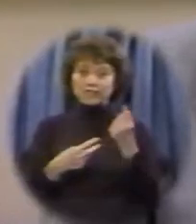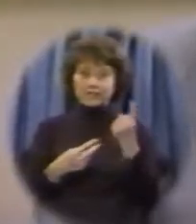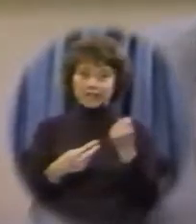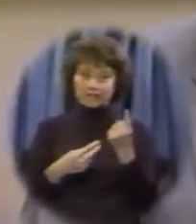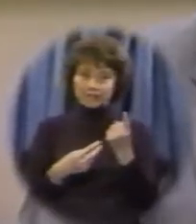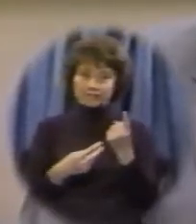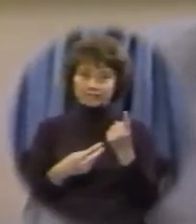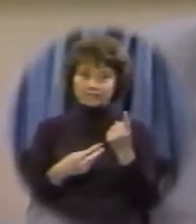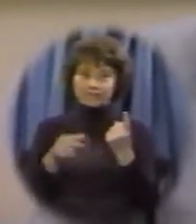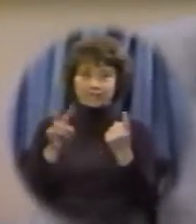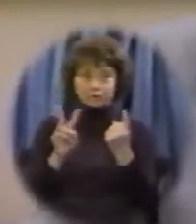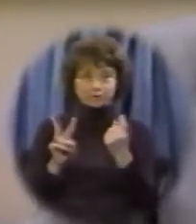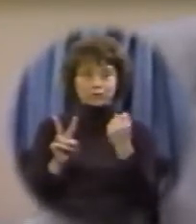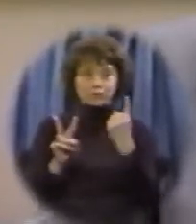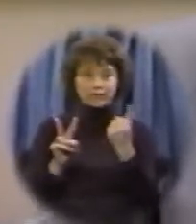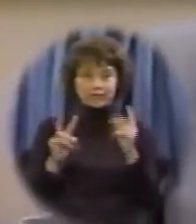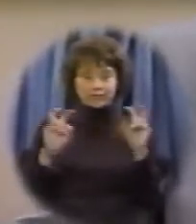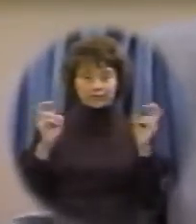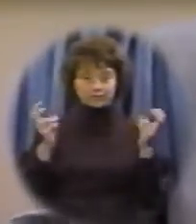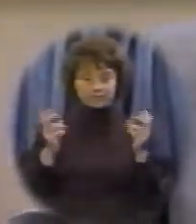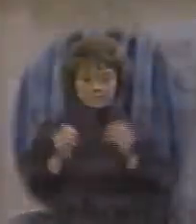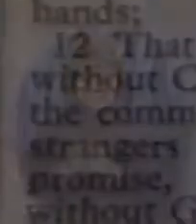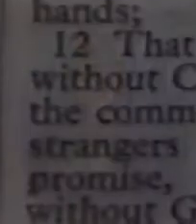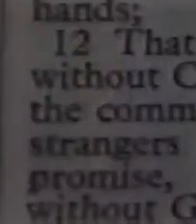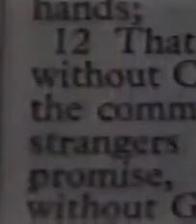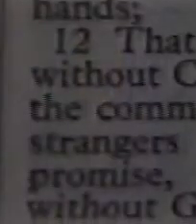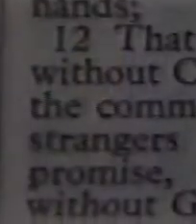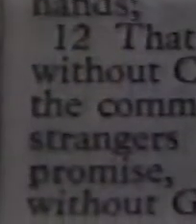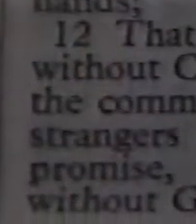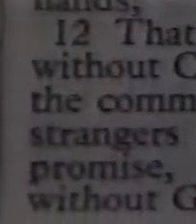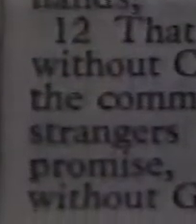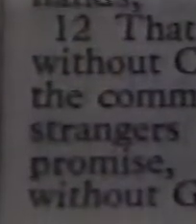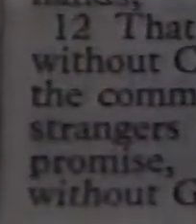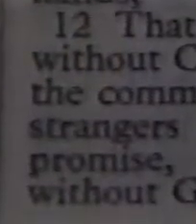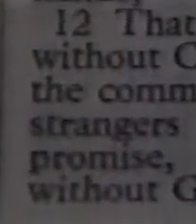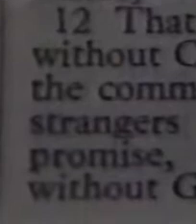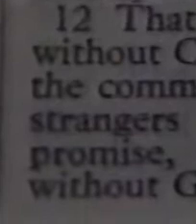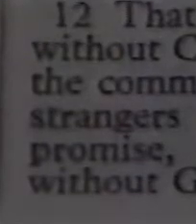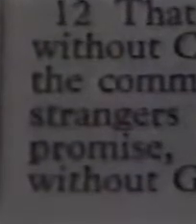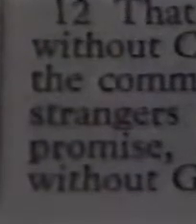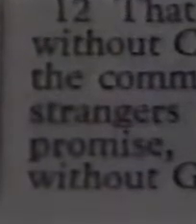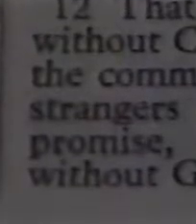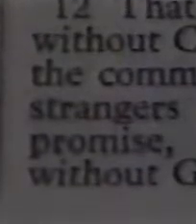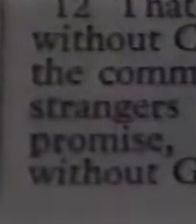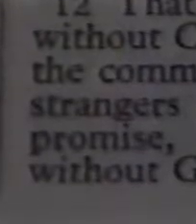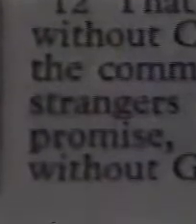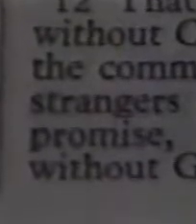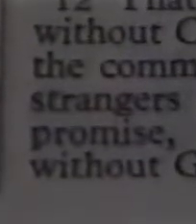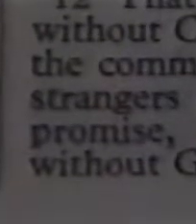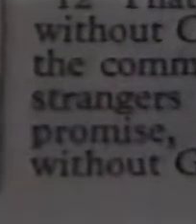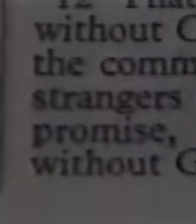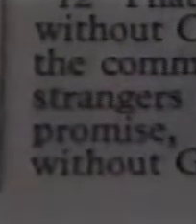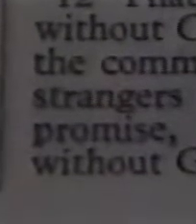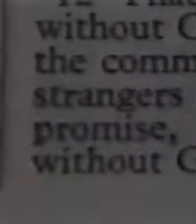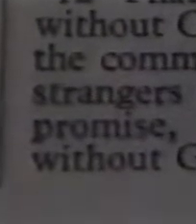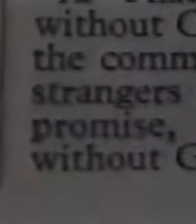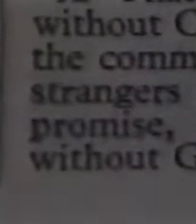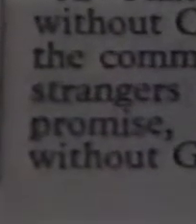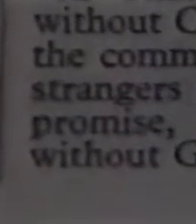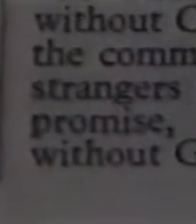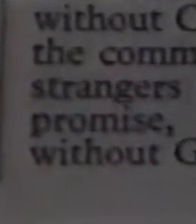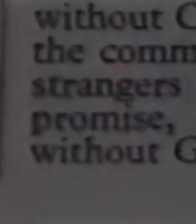of Ephesians, verse 11. Wherefore, remember that ye being in time past Gentiles in the flesh, who are called uncircumcision, but that which is called